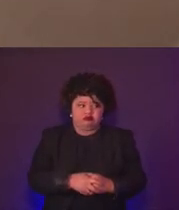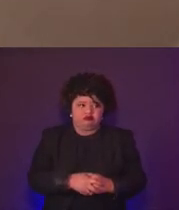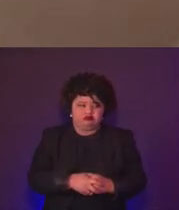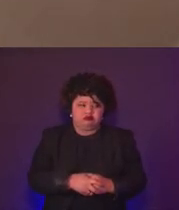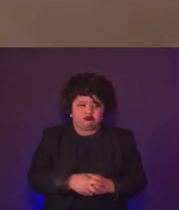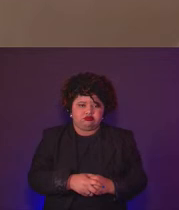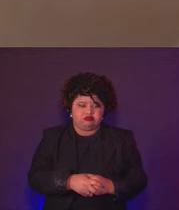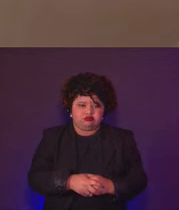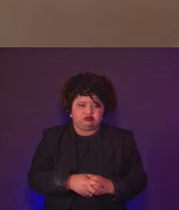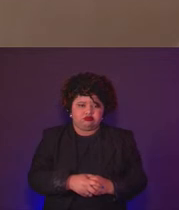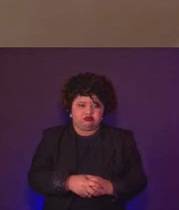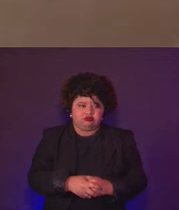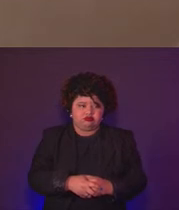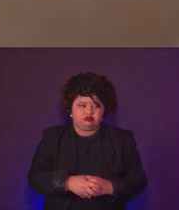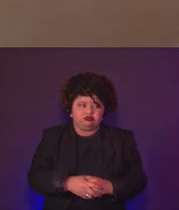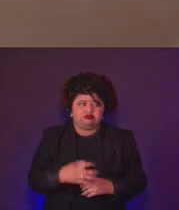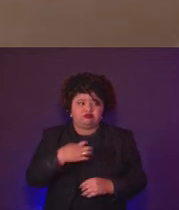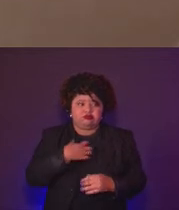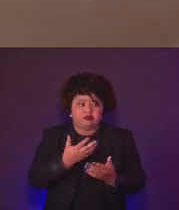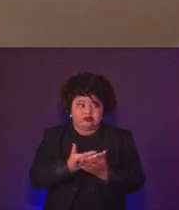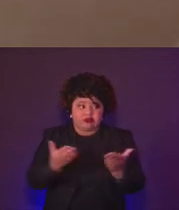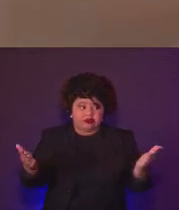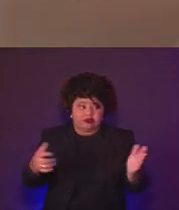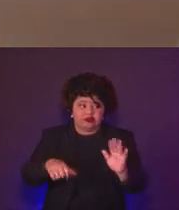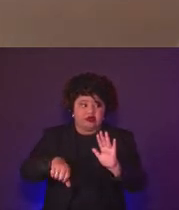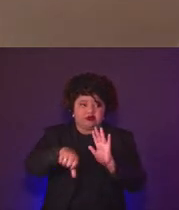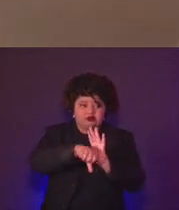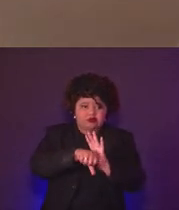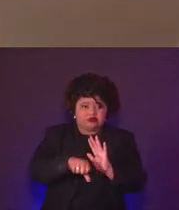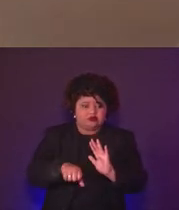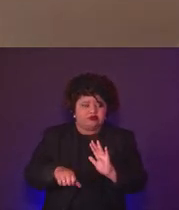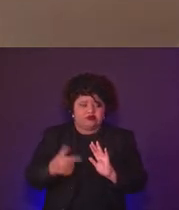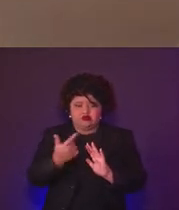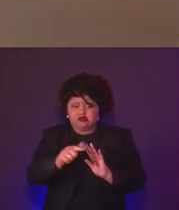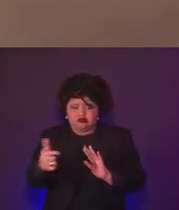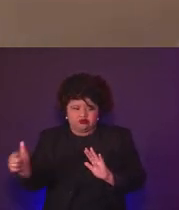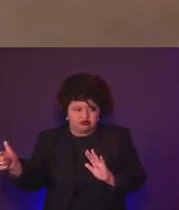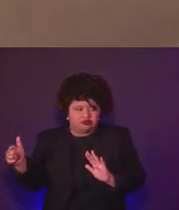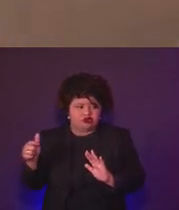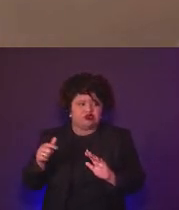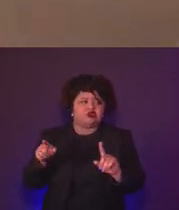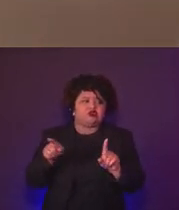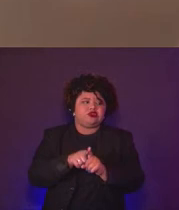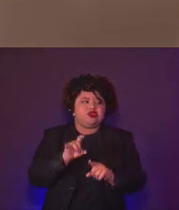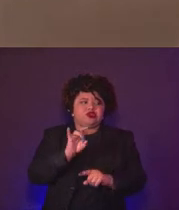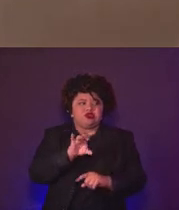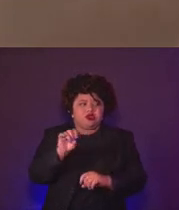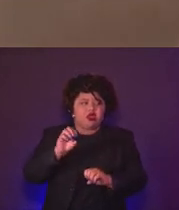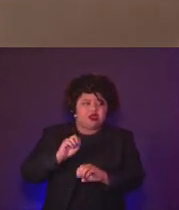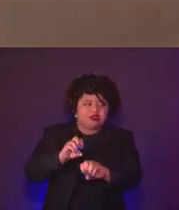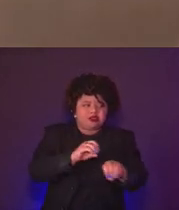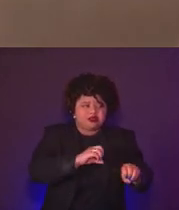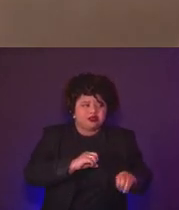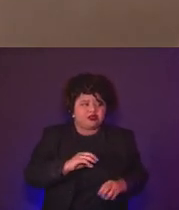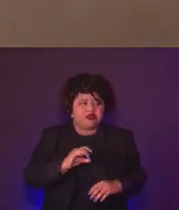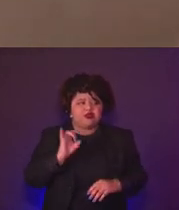there's no crime in not knowing, right? Like, it's like, it was all about like, let me just teach you, let me just walk you through what this is going to